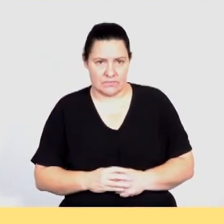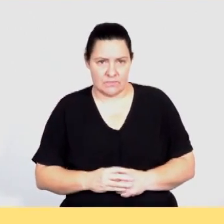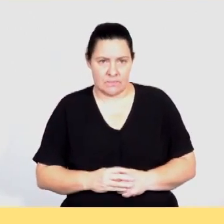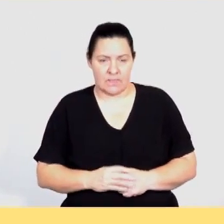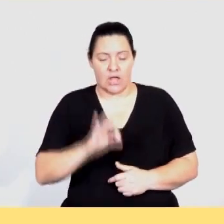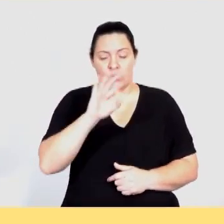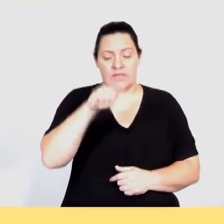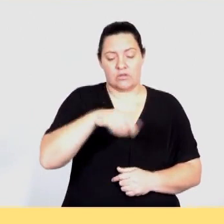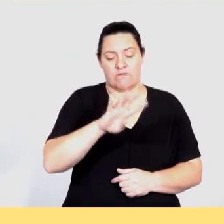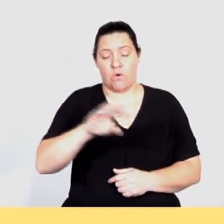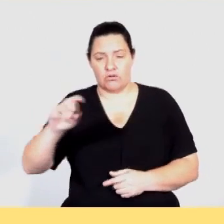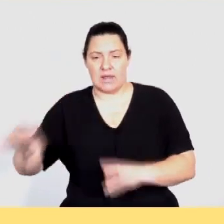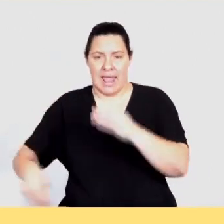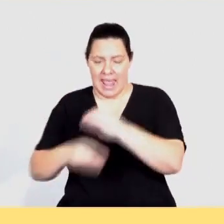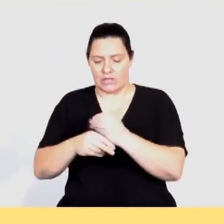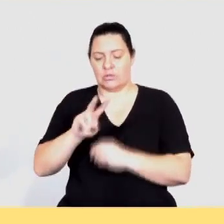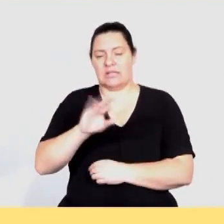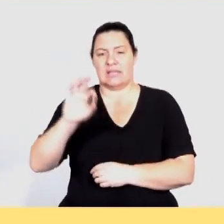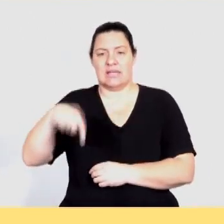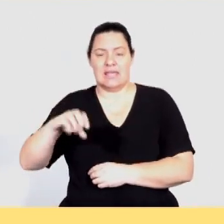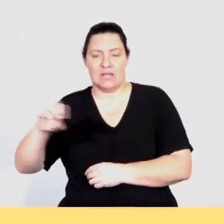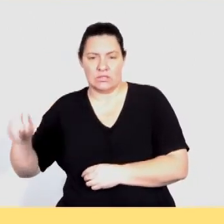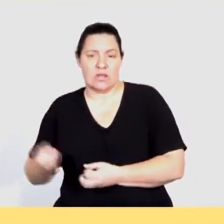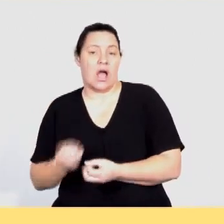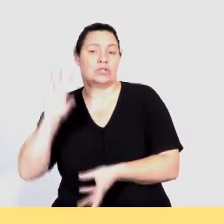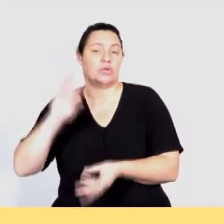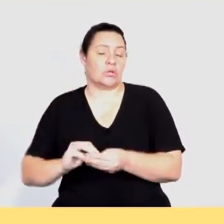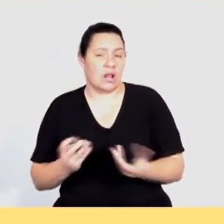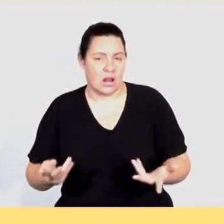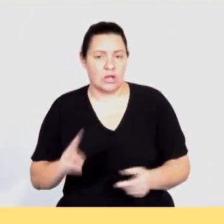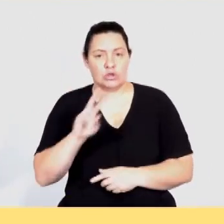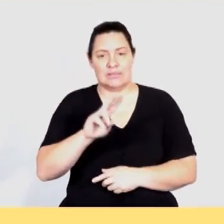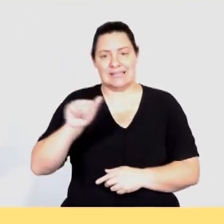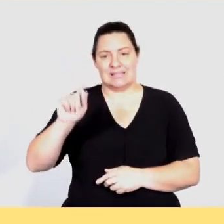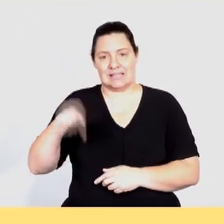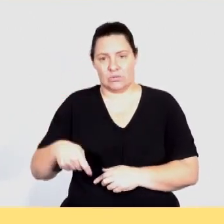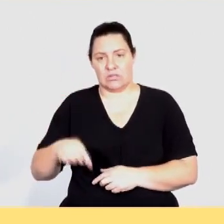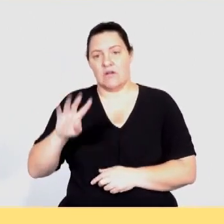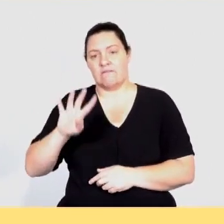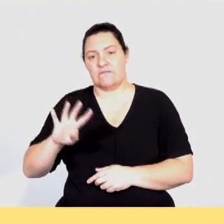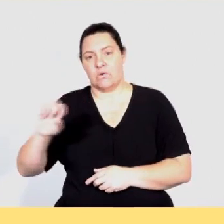23,000. 3,400 plus 23,000. That should now give you